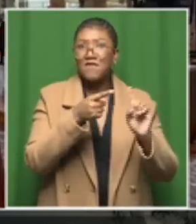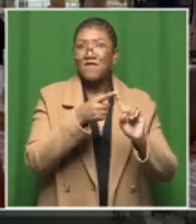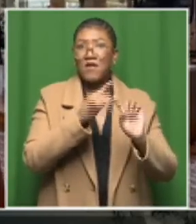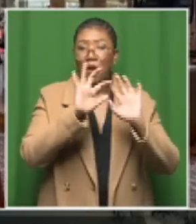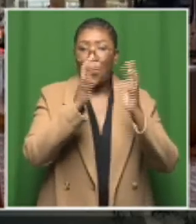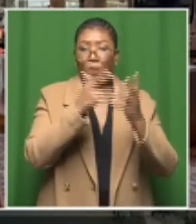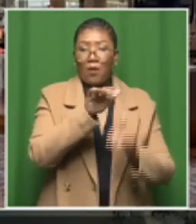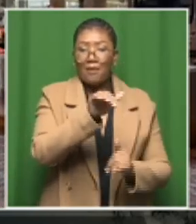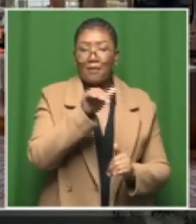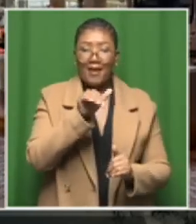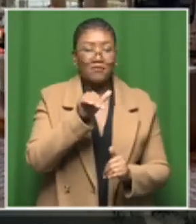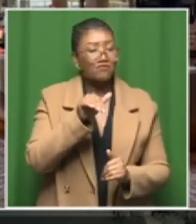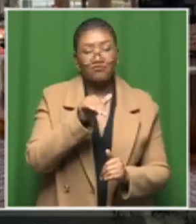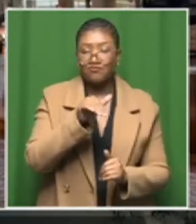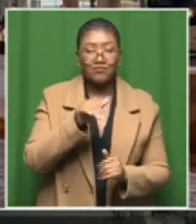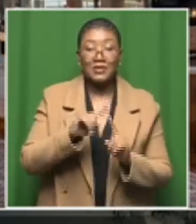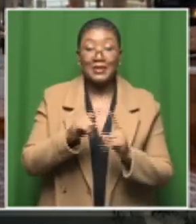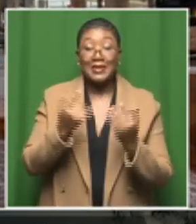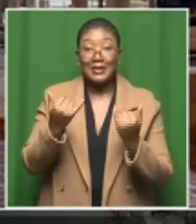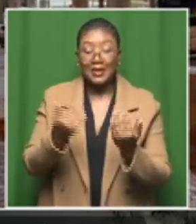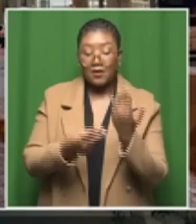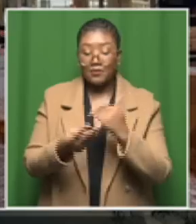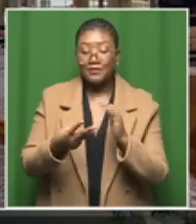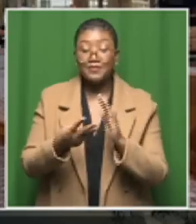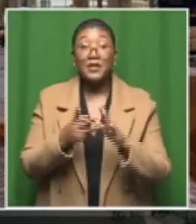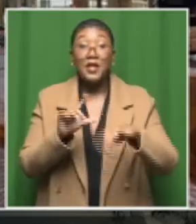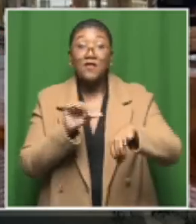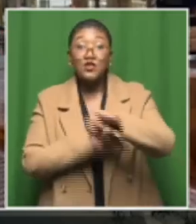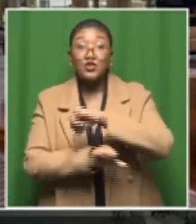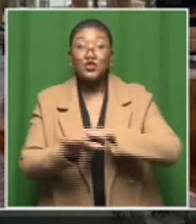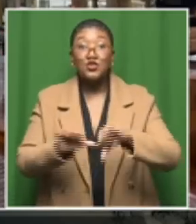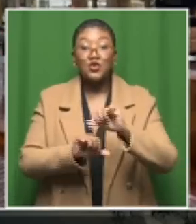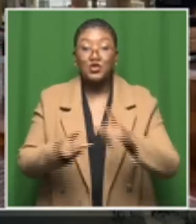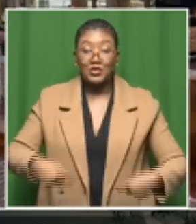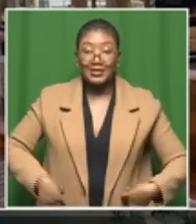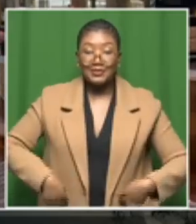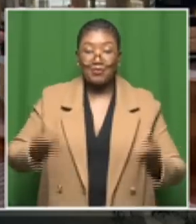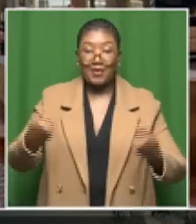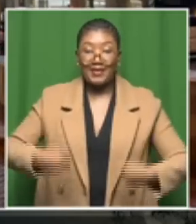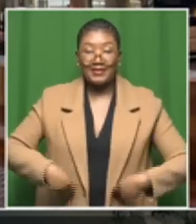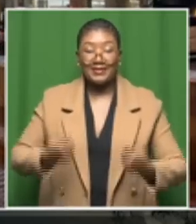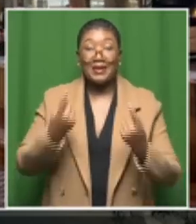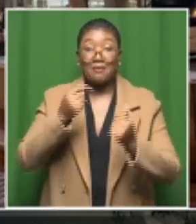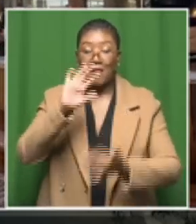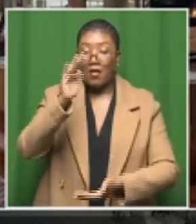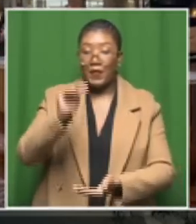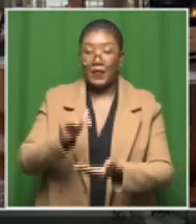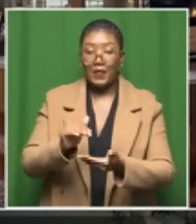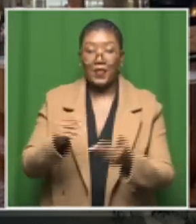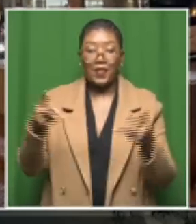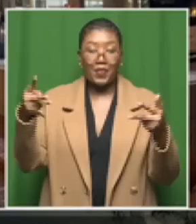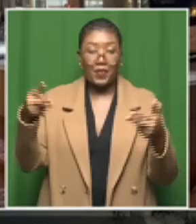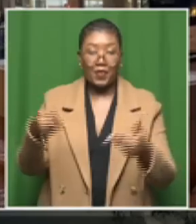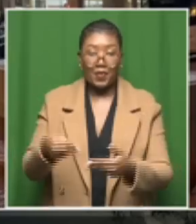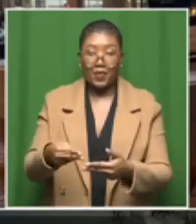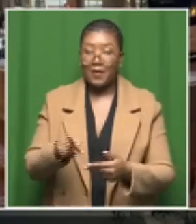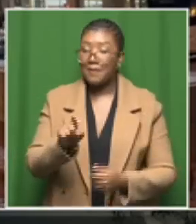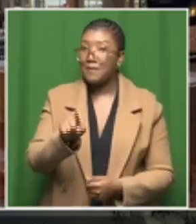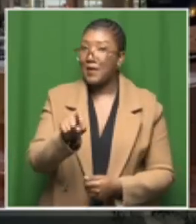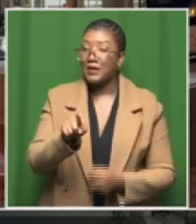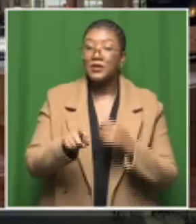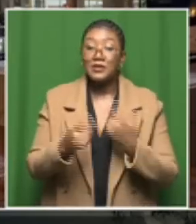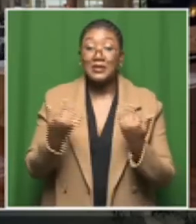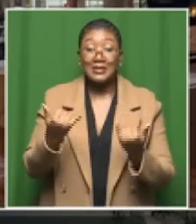it comes to the cutting of social spending. The President, the Minister of Finance, has clearly come out and said that there will be no cutting